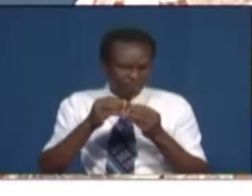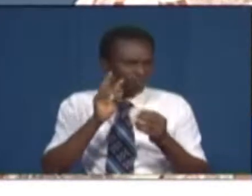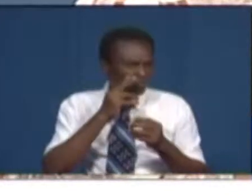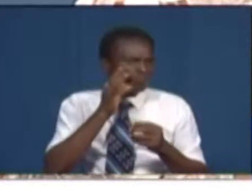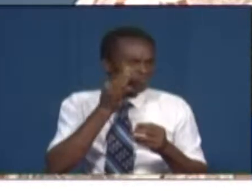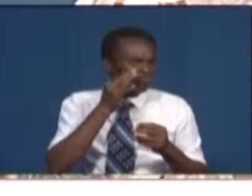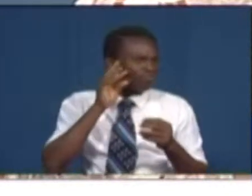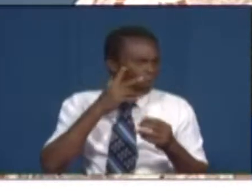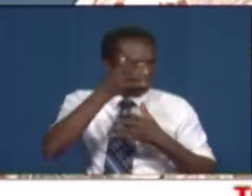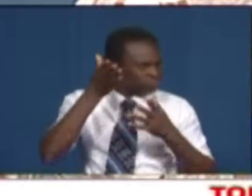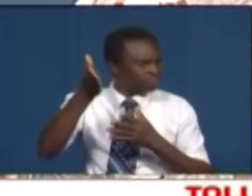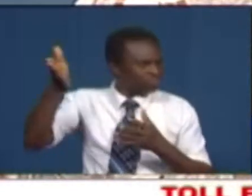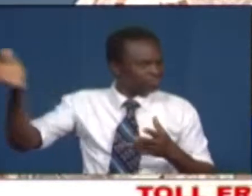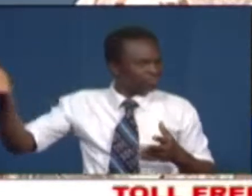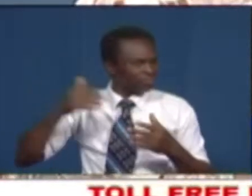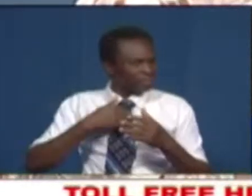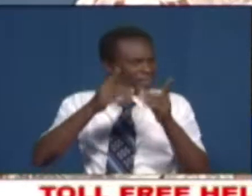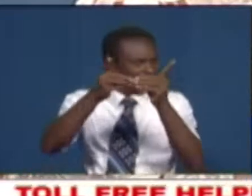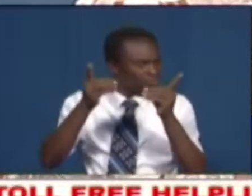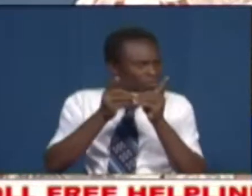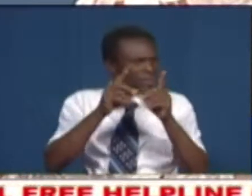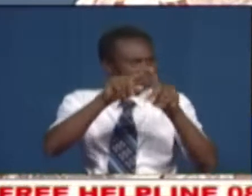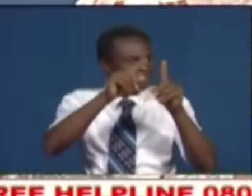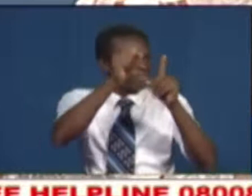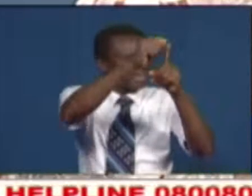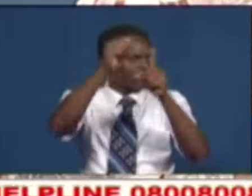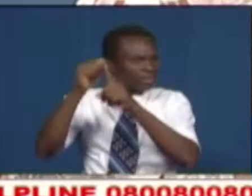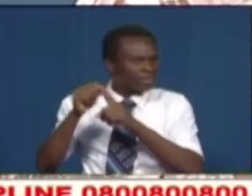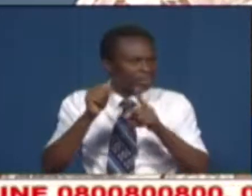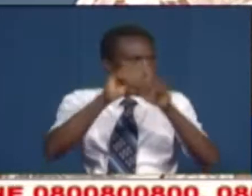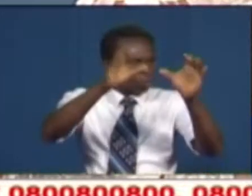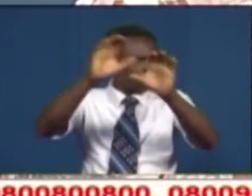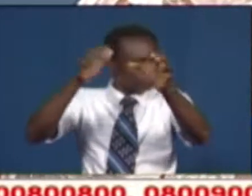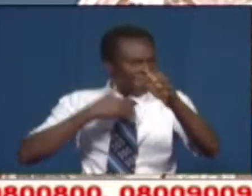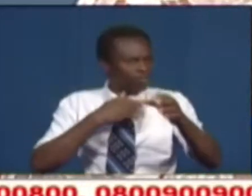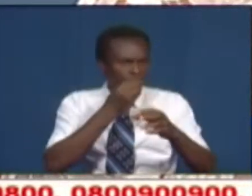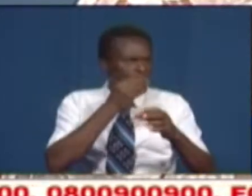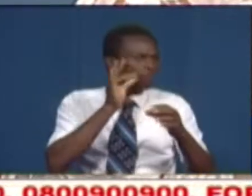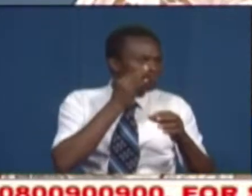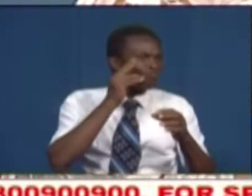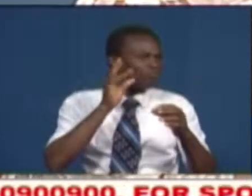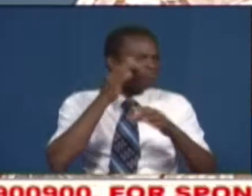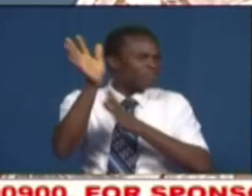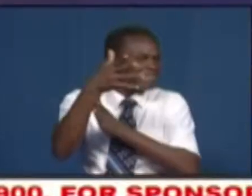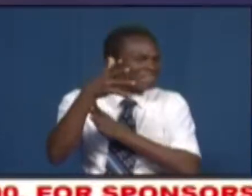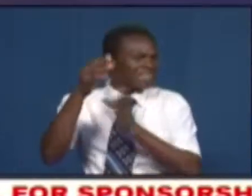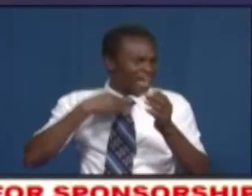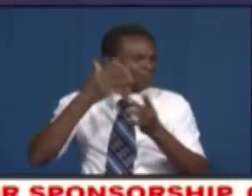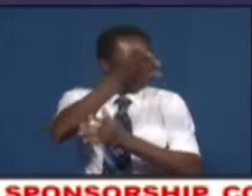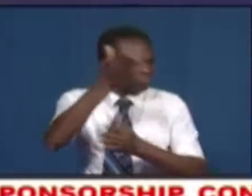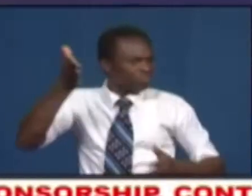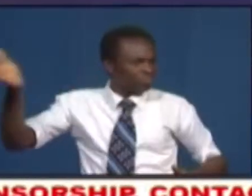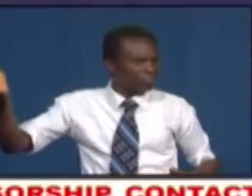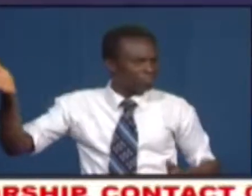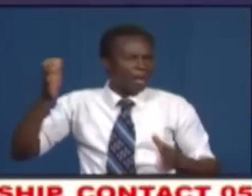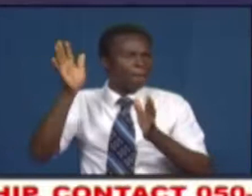Those are grown there in the various districts and then the various, villages, you know, where, you know, most